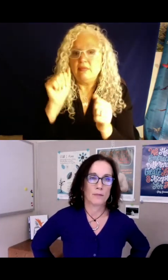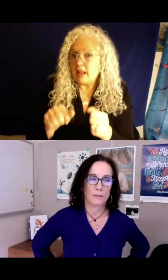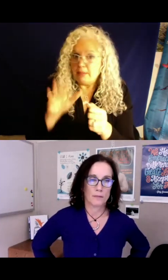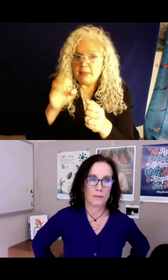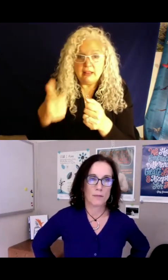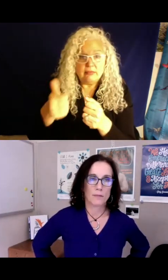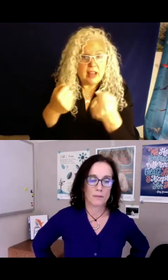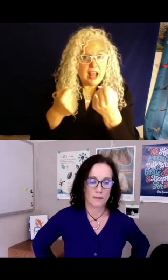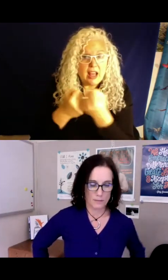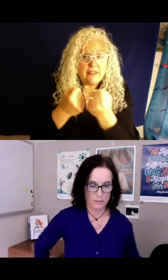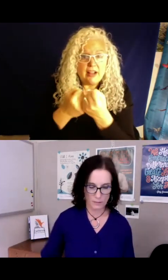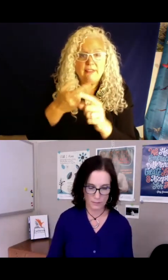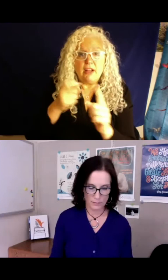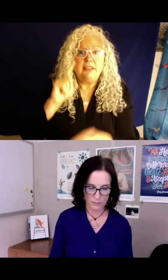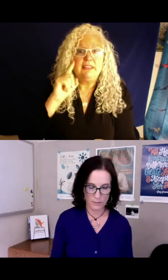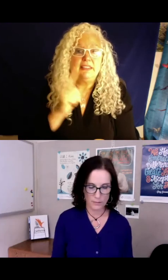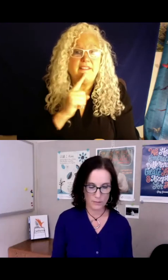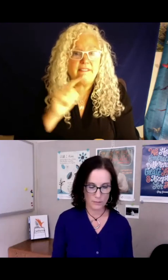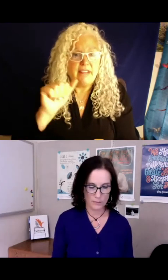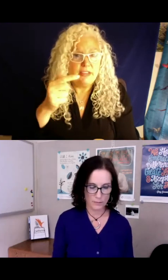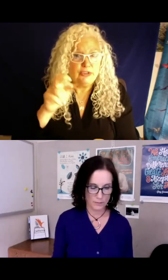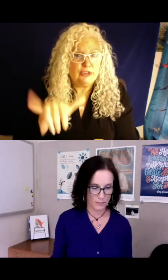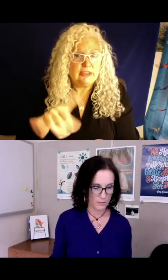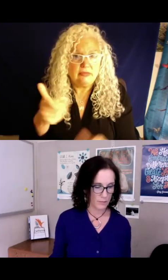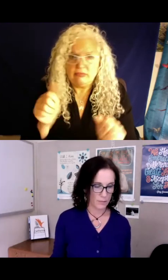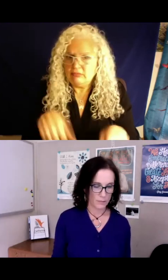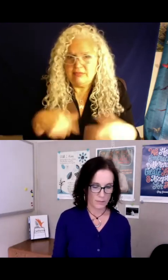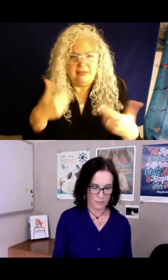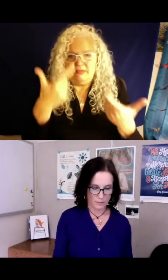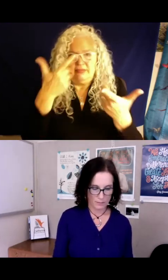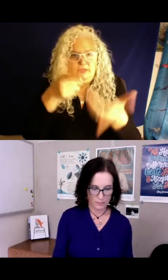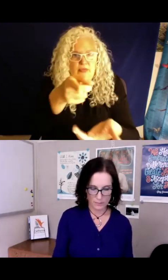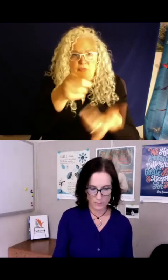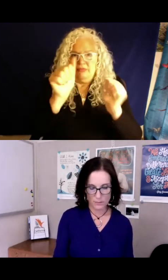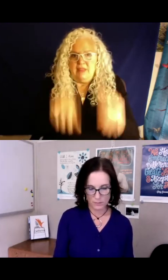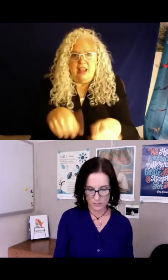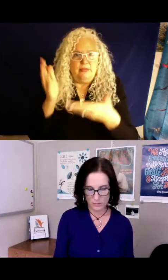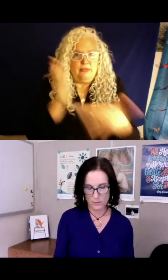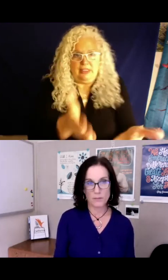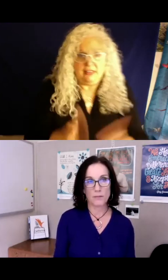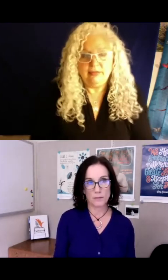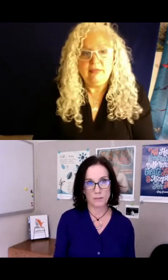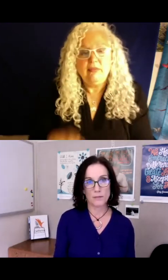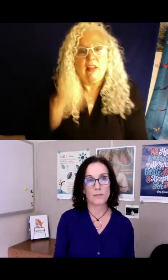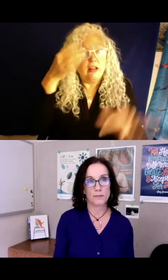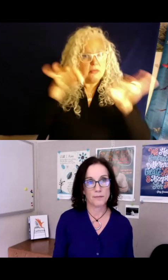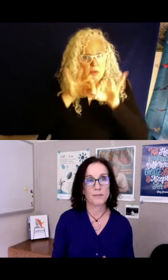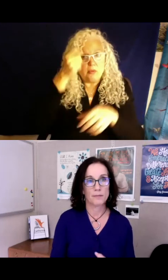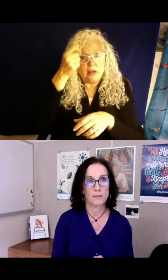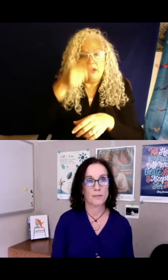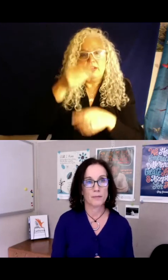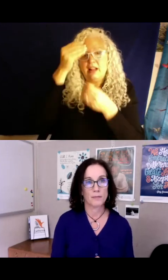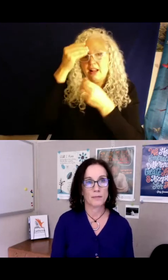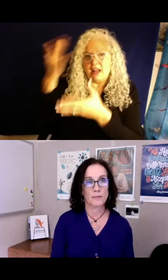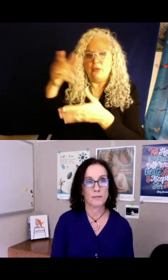meeting. So it could be an advocate from the deaf agency or anyone that you feel will